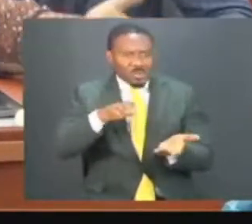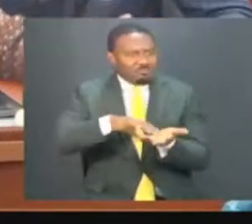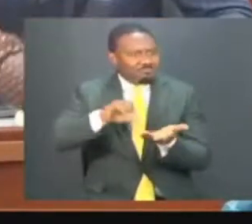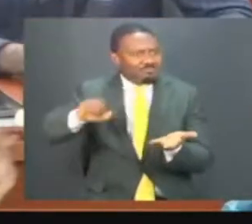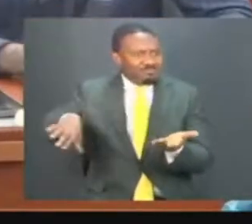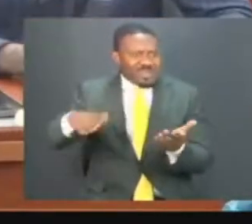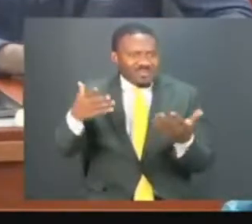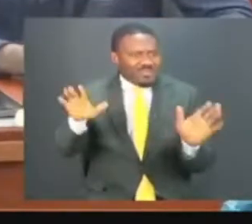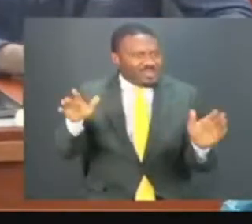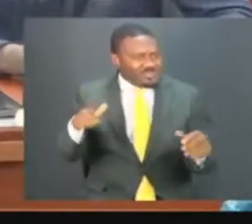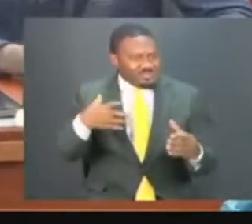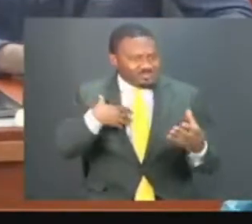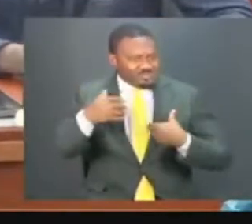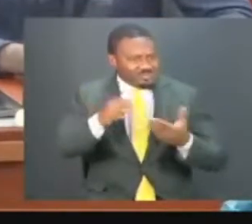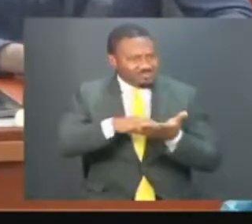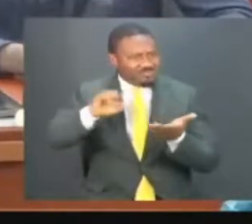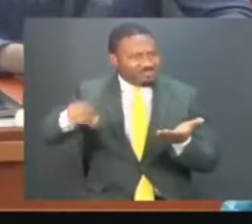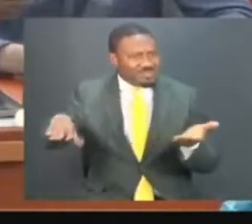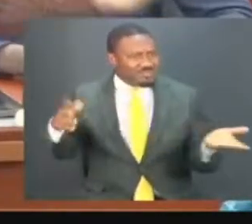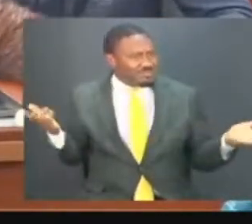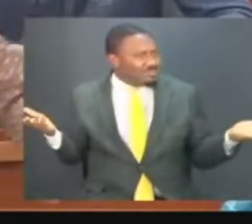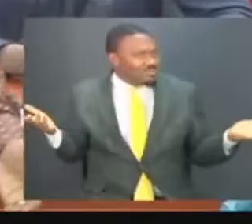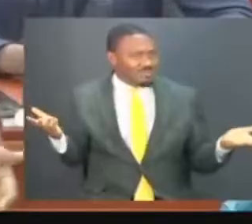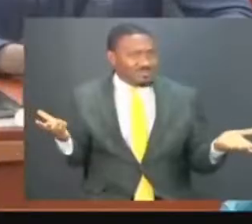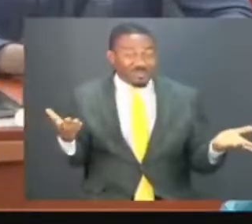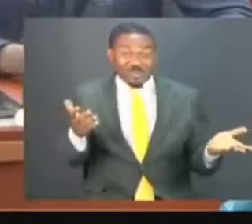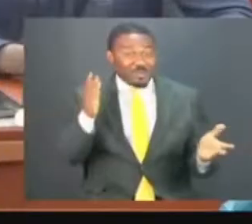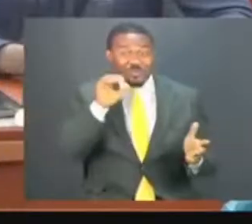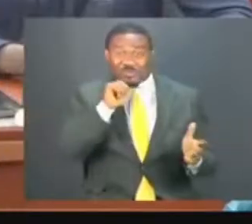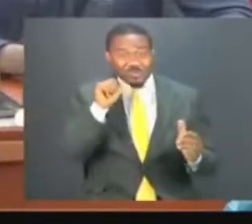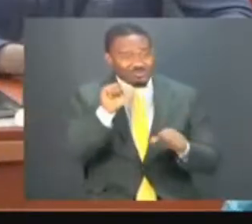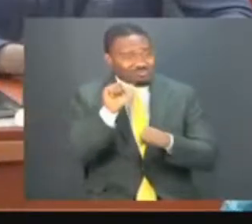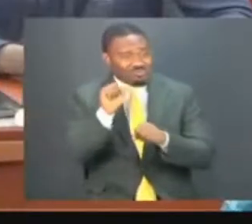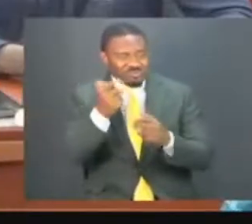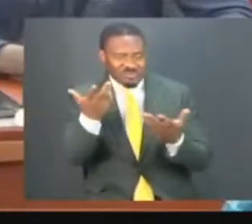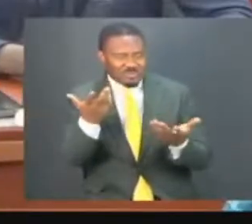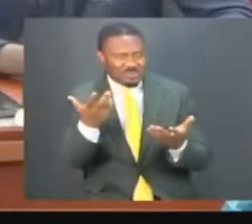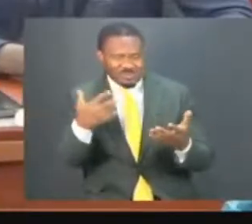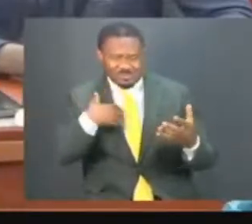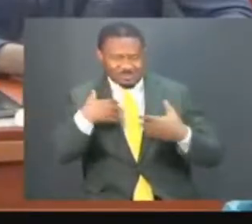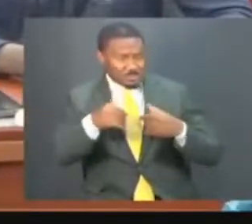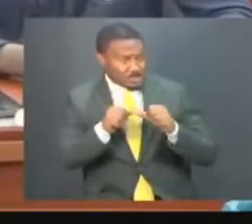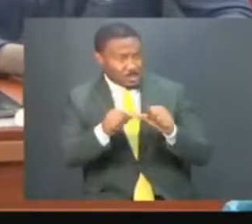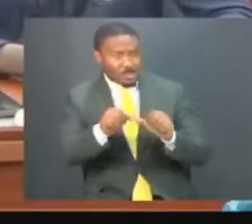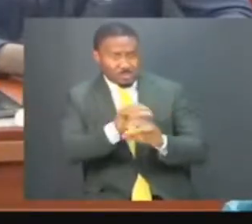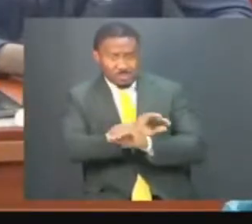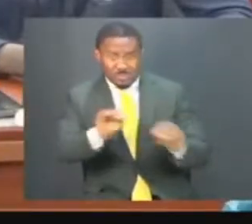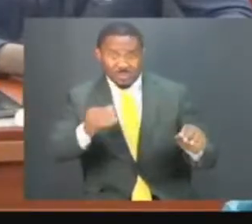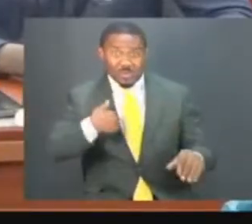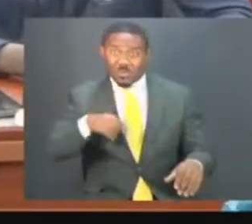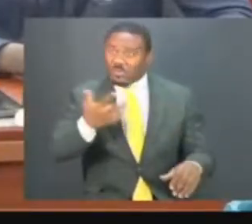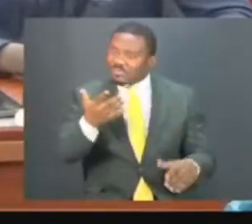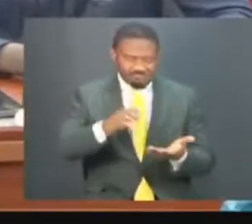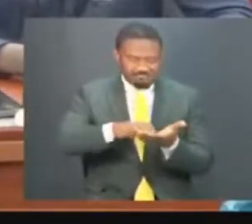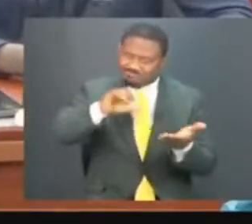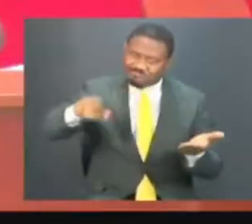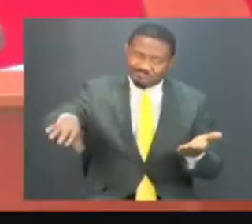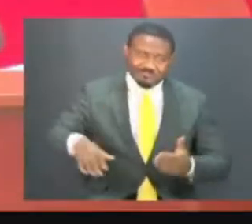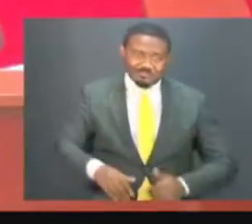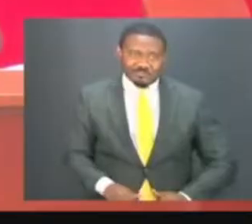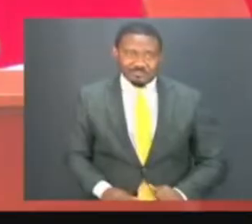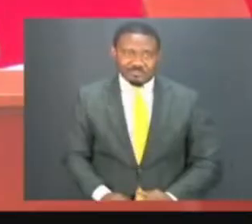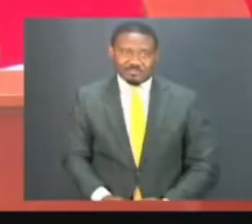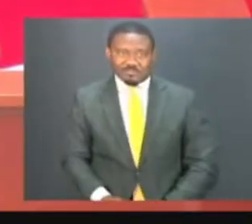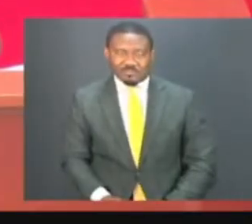been withdrawn already. The man says he won't fight again. So who am I going to fight? Speaker, it is duly withdrawn. But you are not